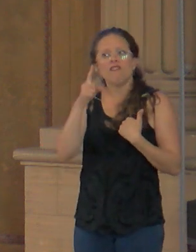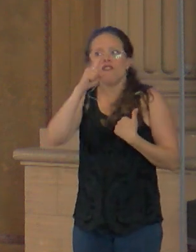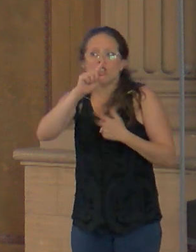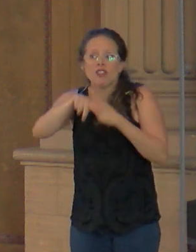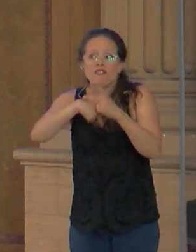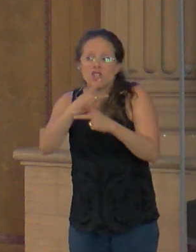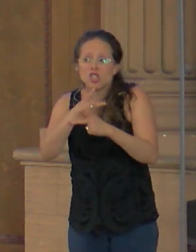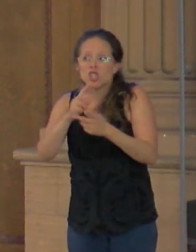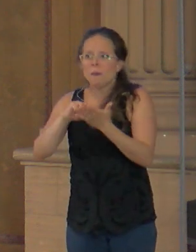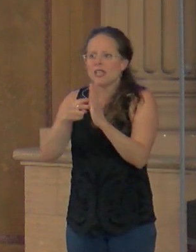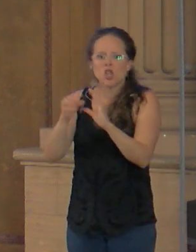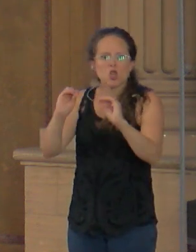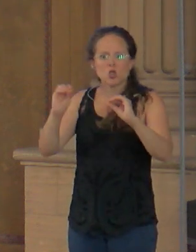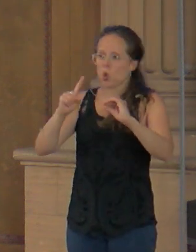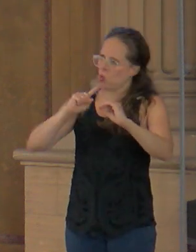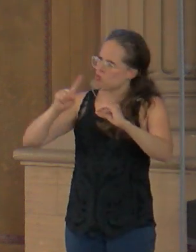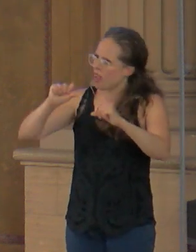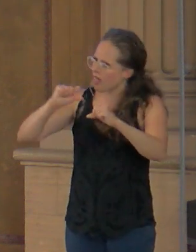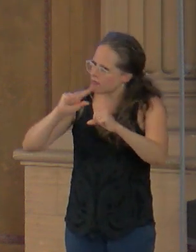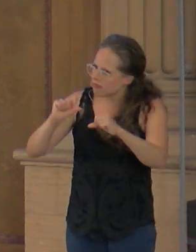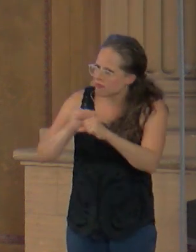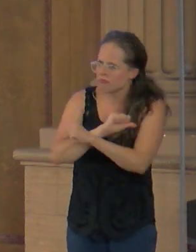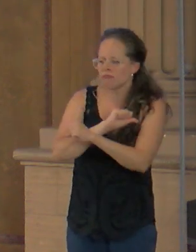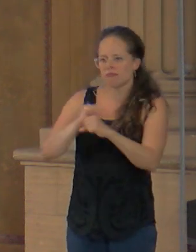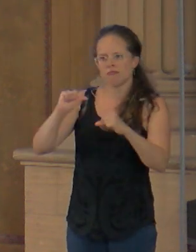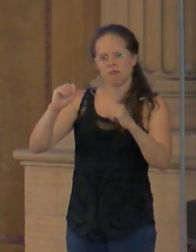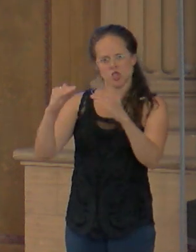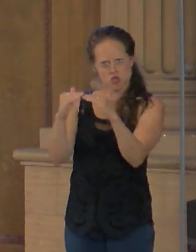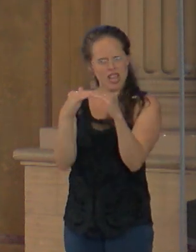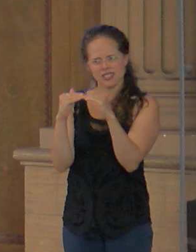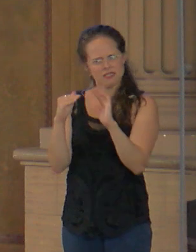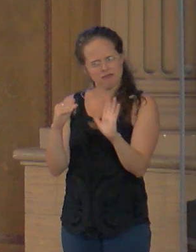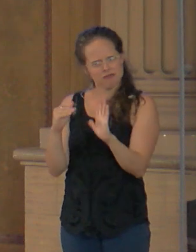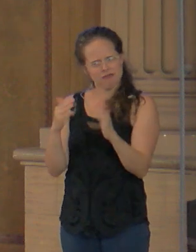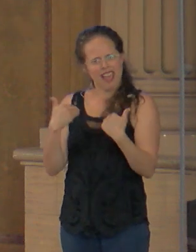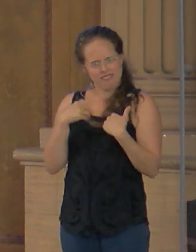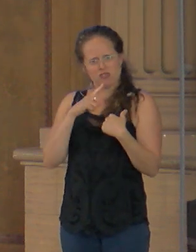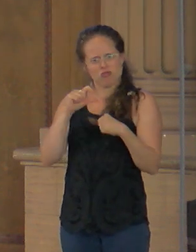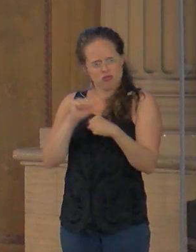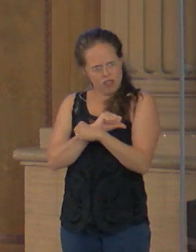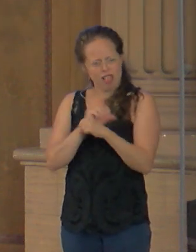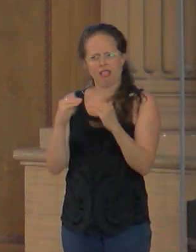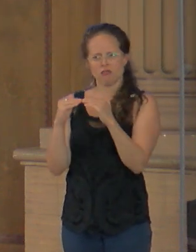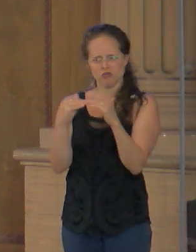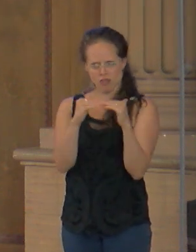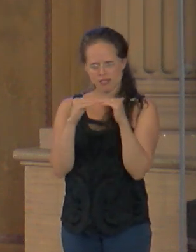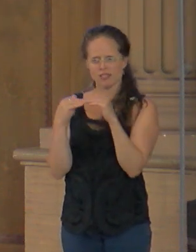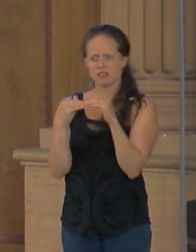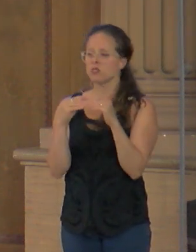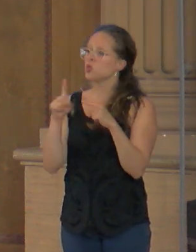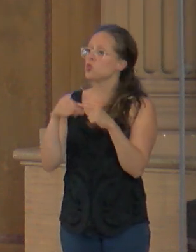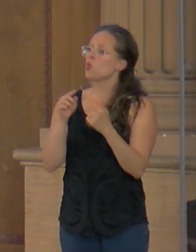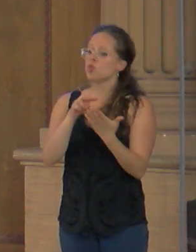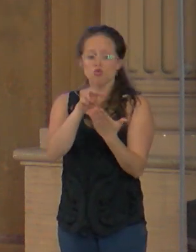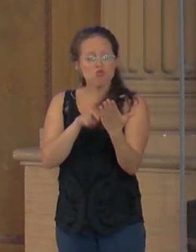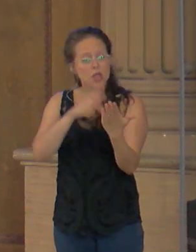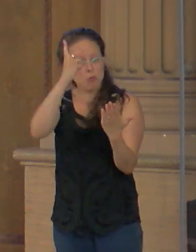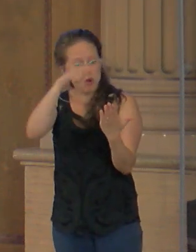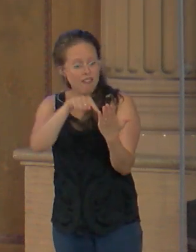real thing. And doing justice or doing righteousness in the Bible and in Proverbs specifically actually applies to all of